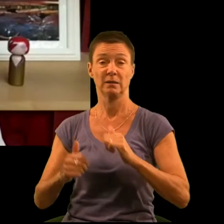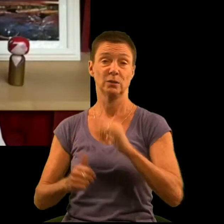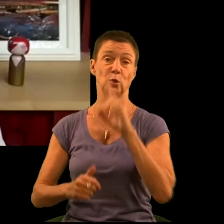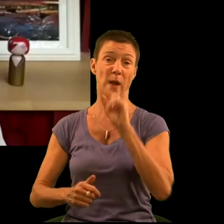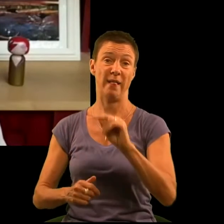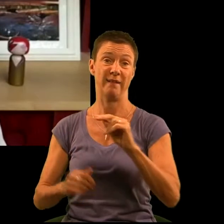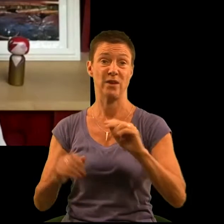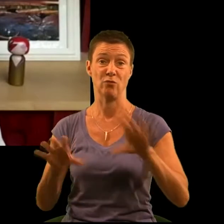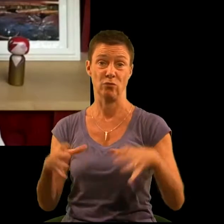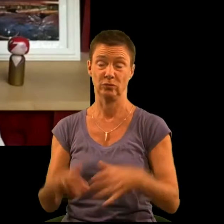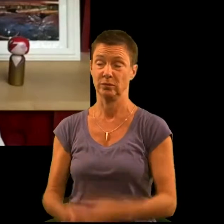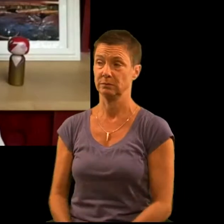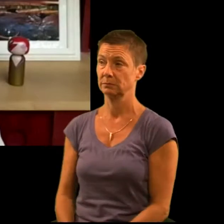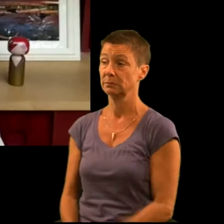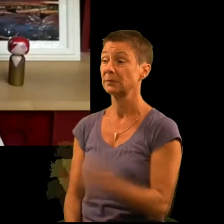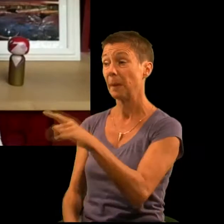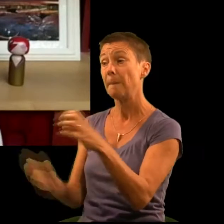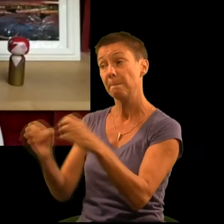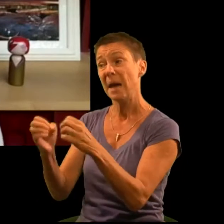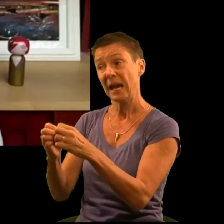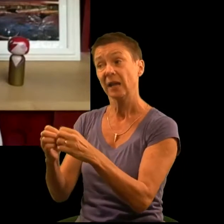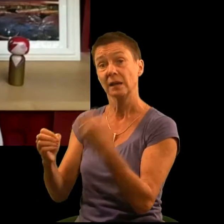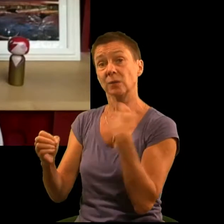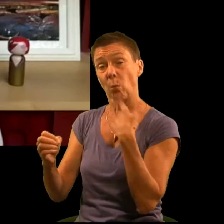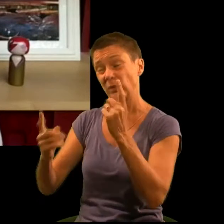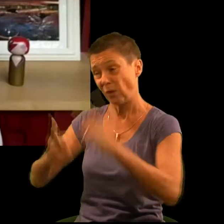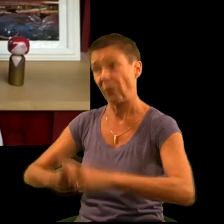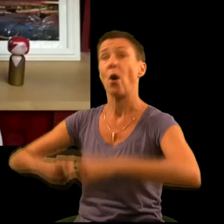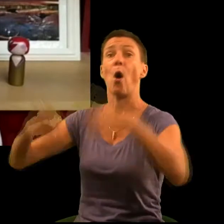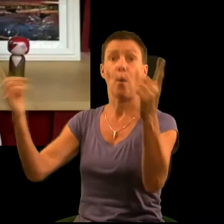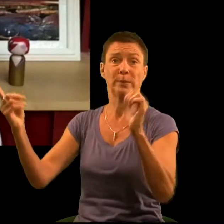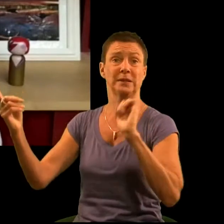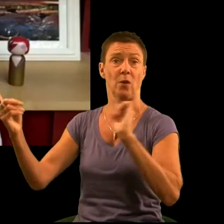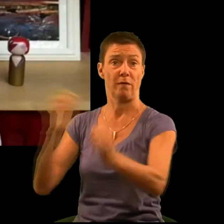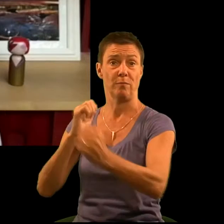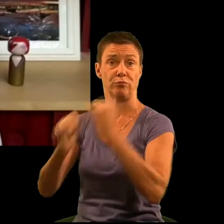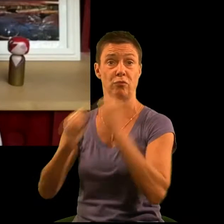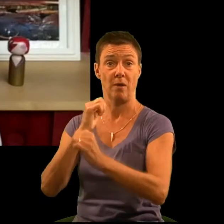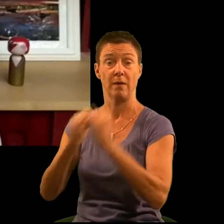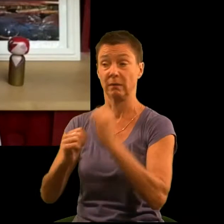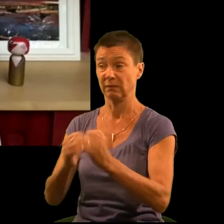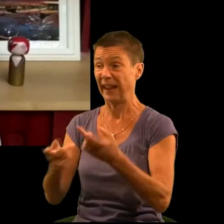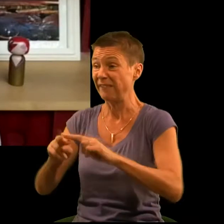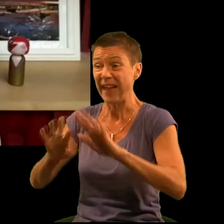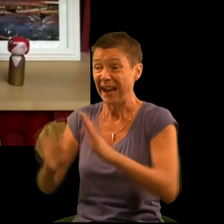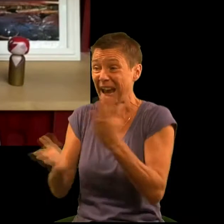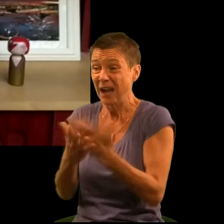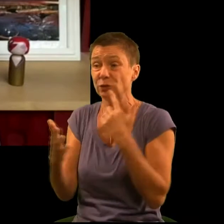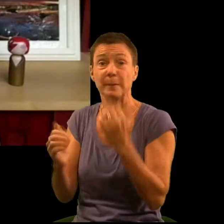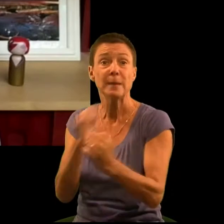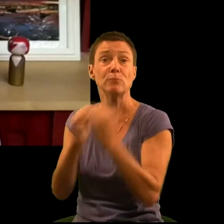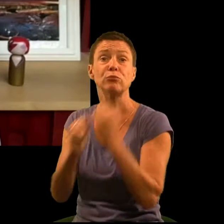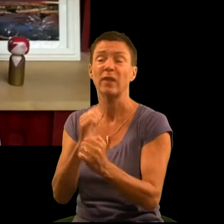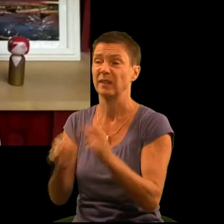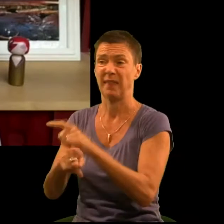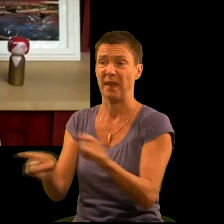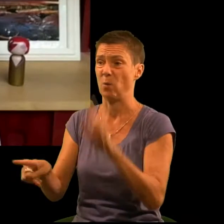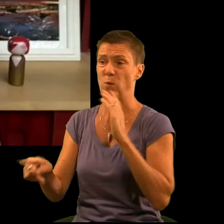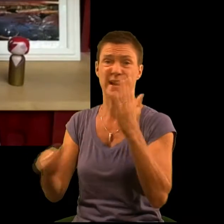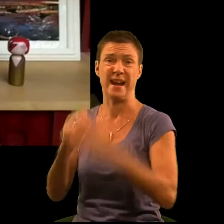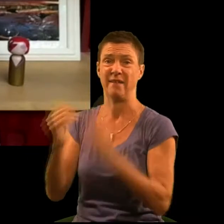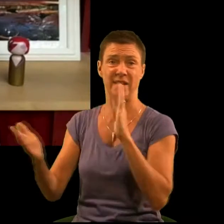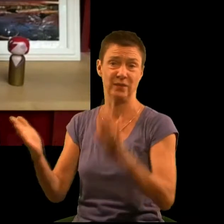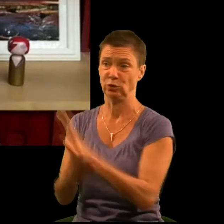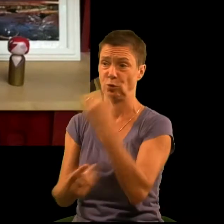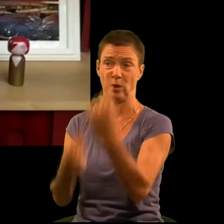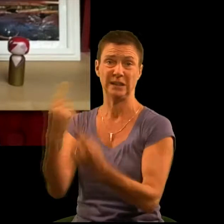overall. Beckett was in many respects his siblings' total opposite, and had they not been related, it seemed unlikely that they would have